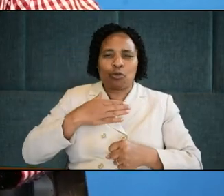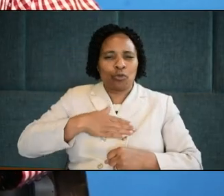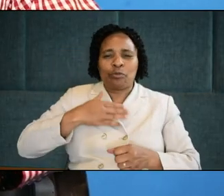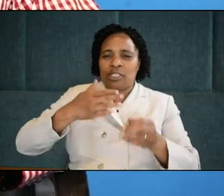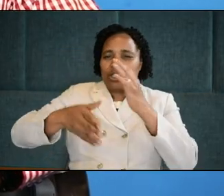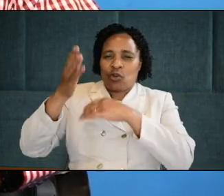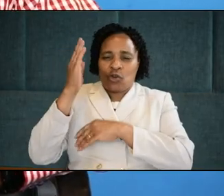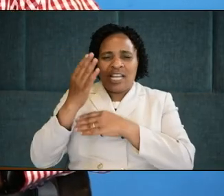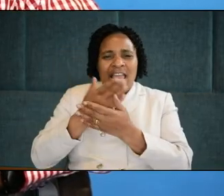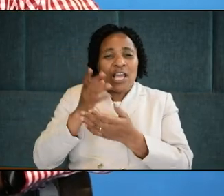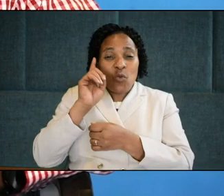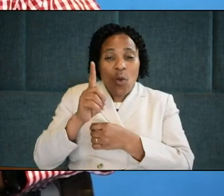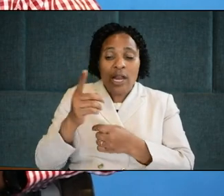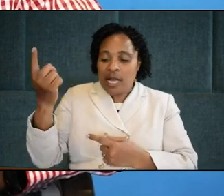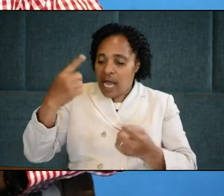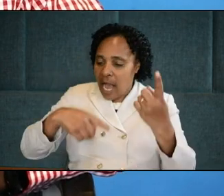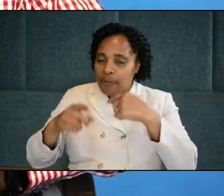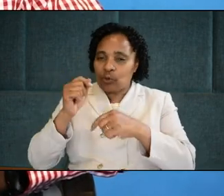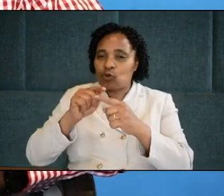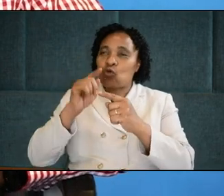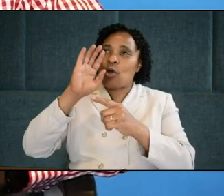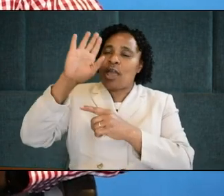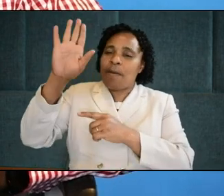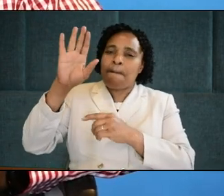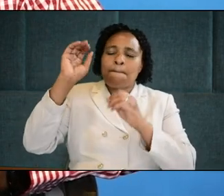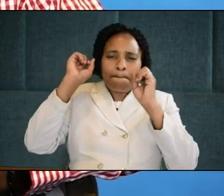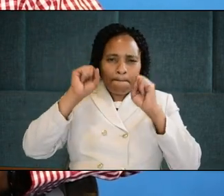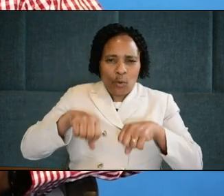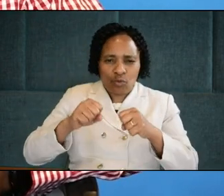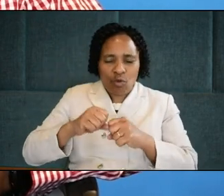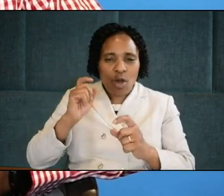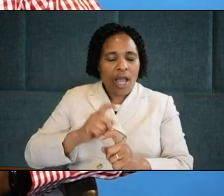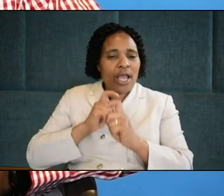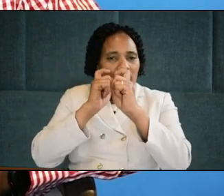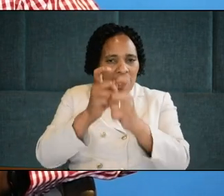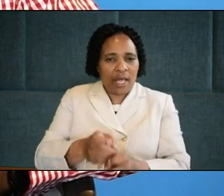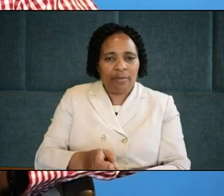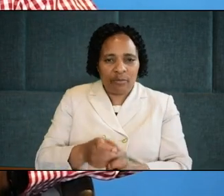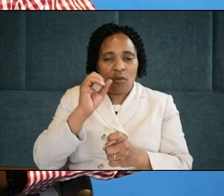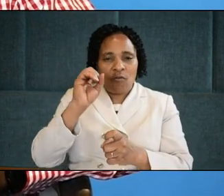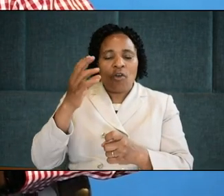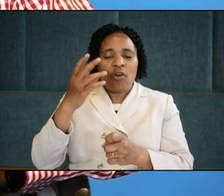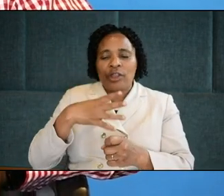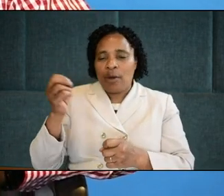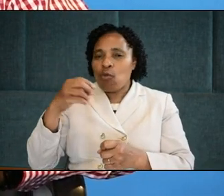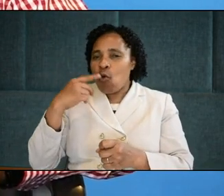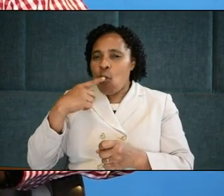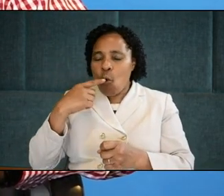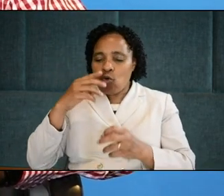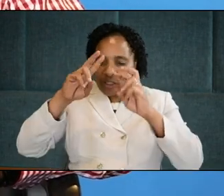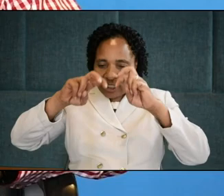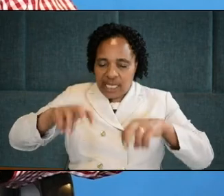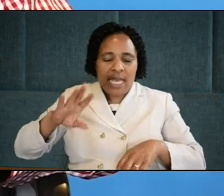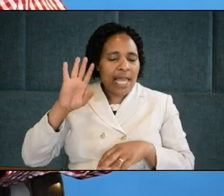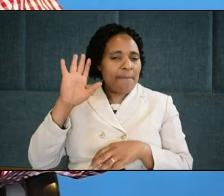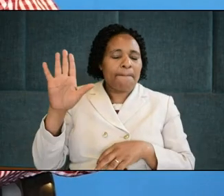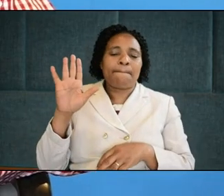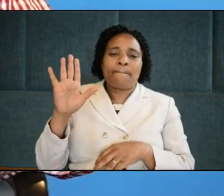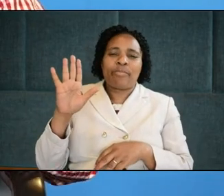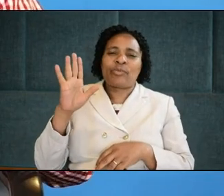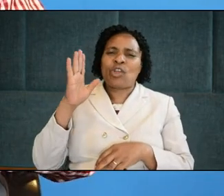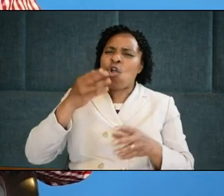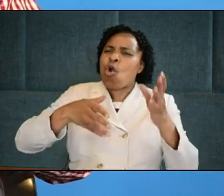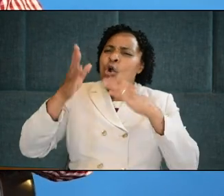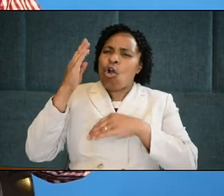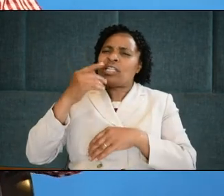to God must believe that he is, and that he is a rewarder of them that diligently seek him. So God